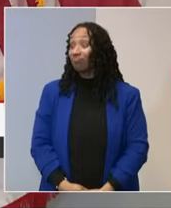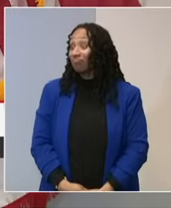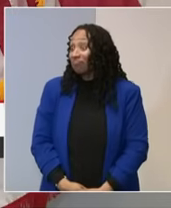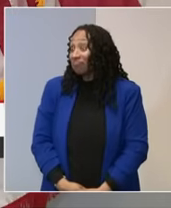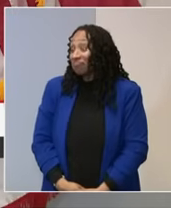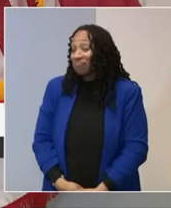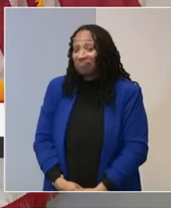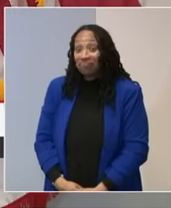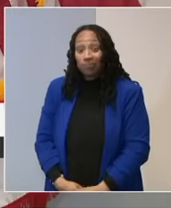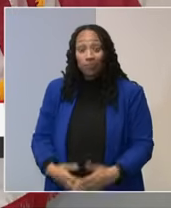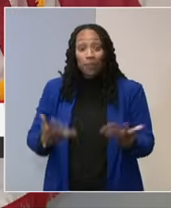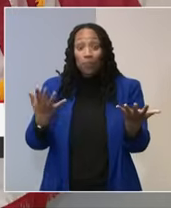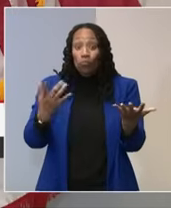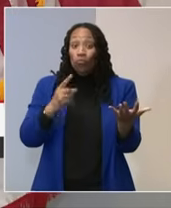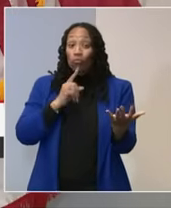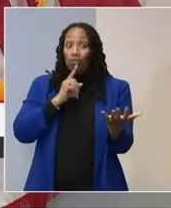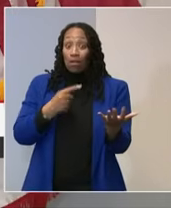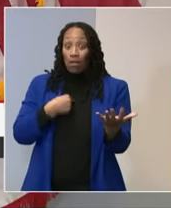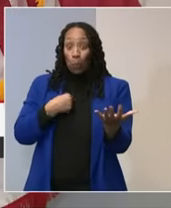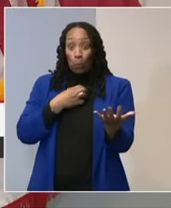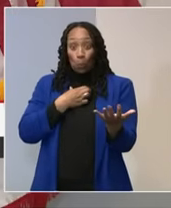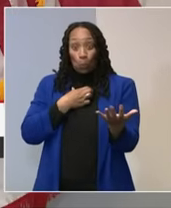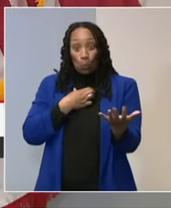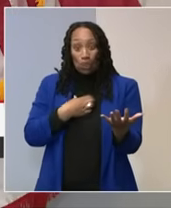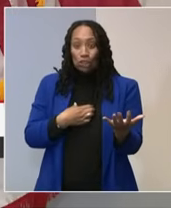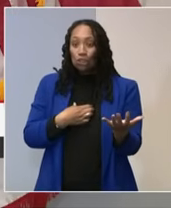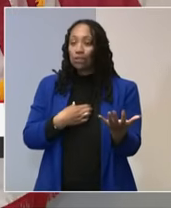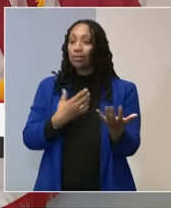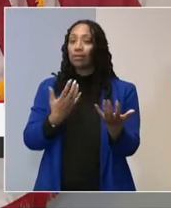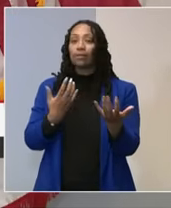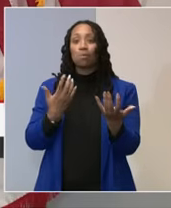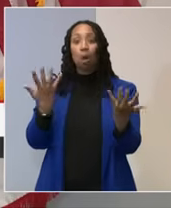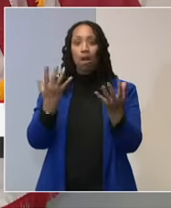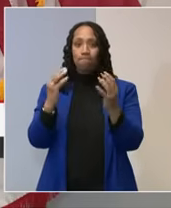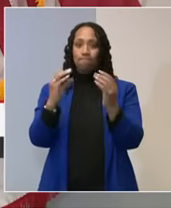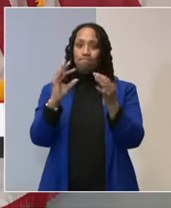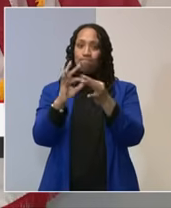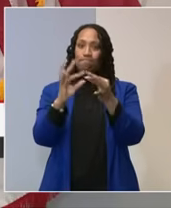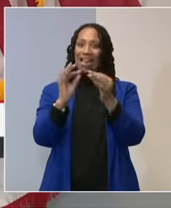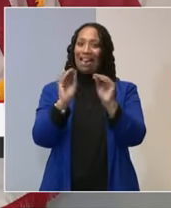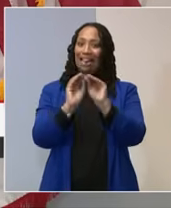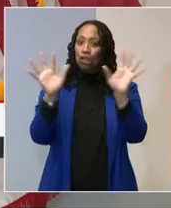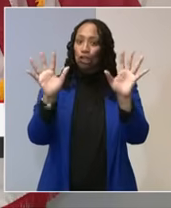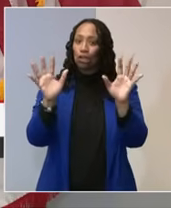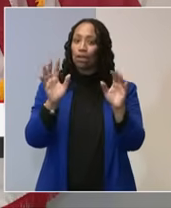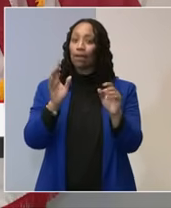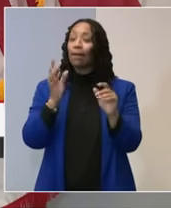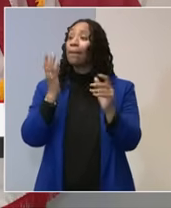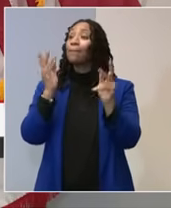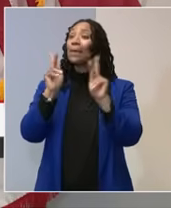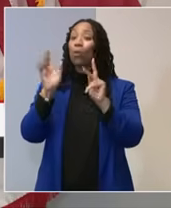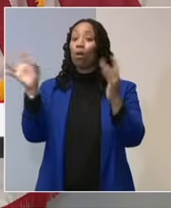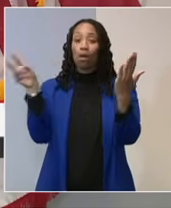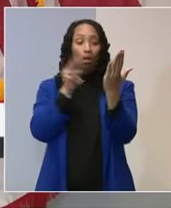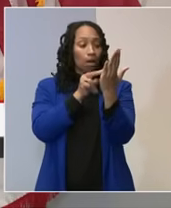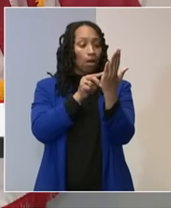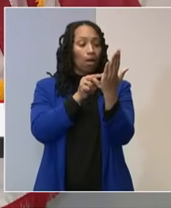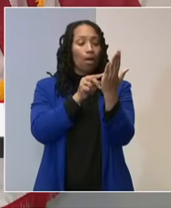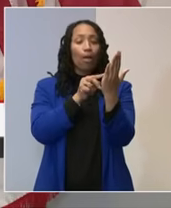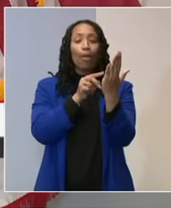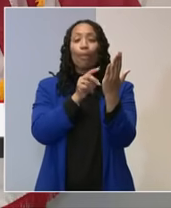been very clear about, because I know people don't always read the details, is making very clear